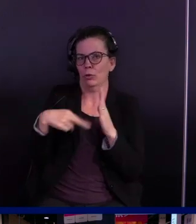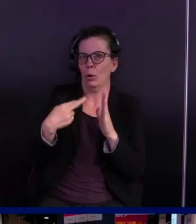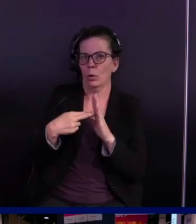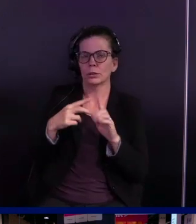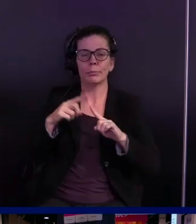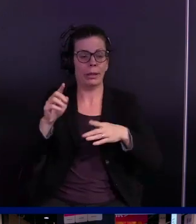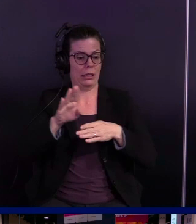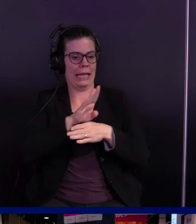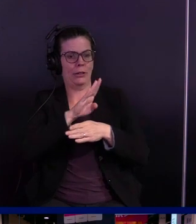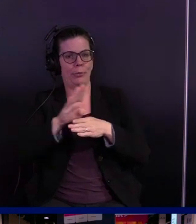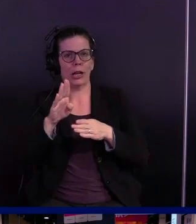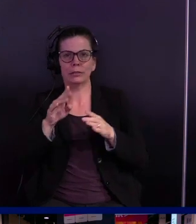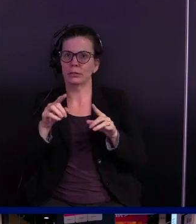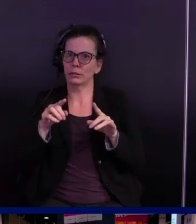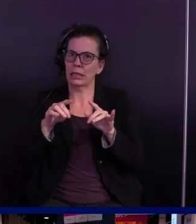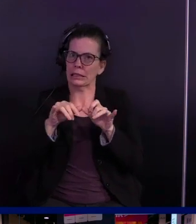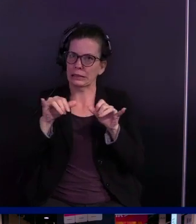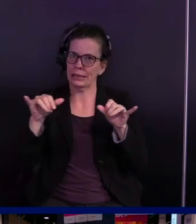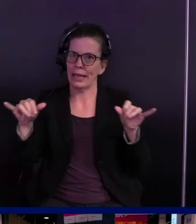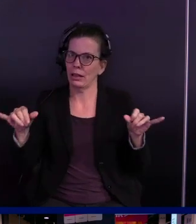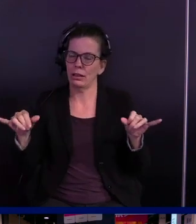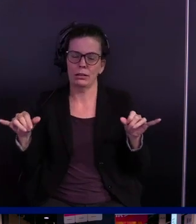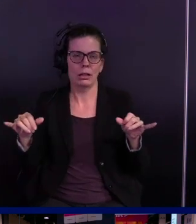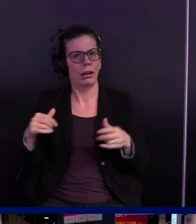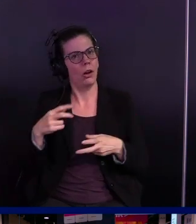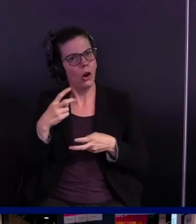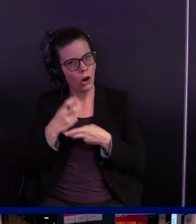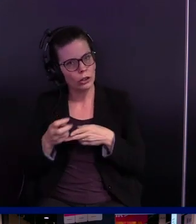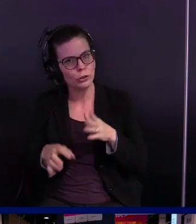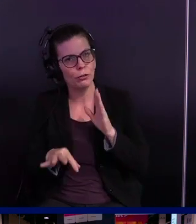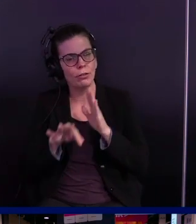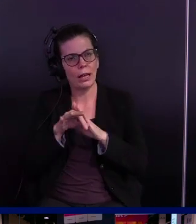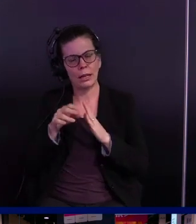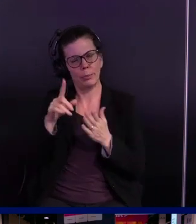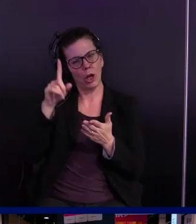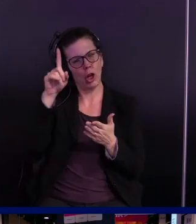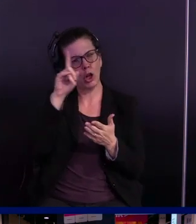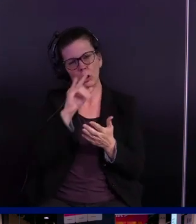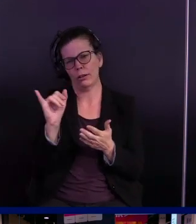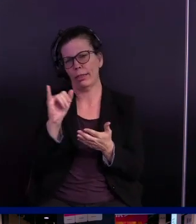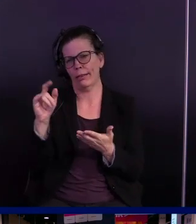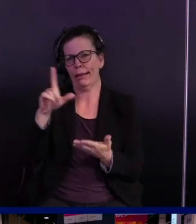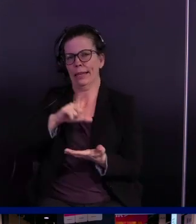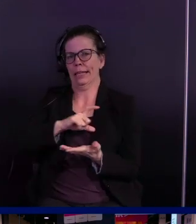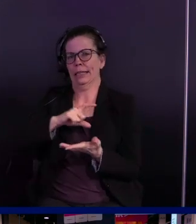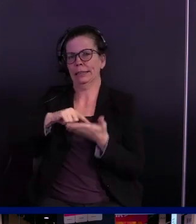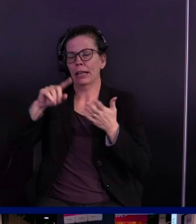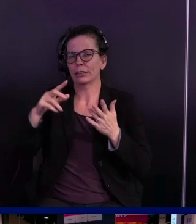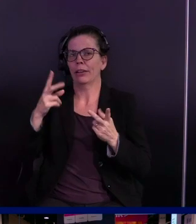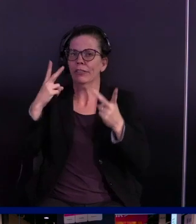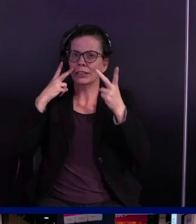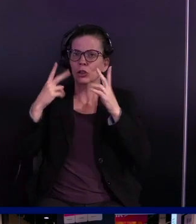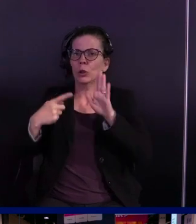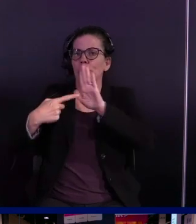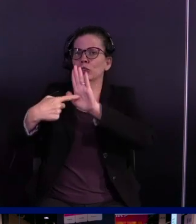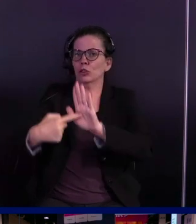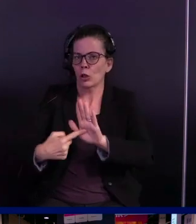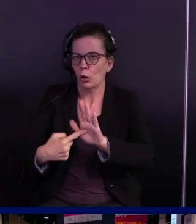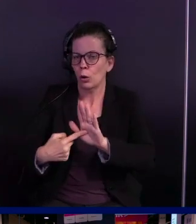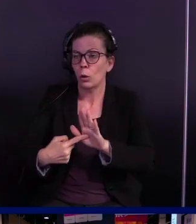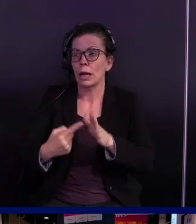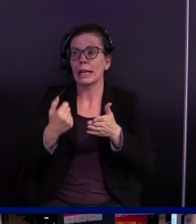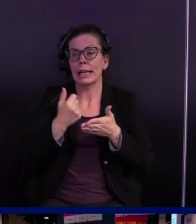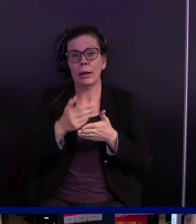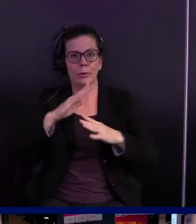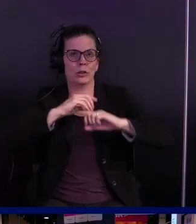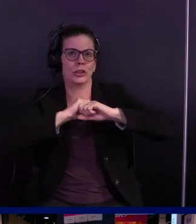enterprise, at scale, it's hard to find these things, and looks like detective's going to be able to visually show you those things and help your